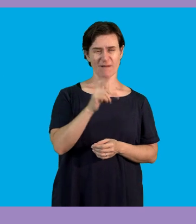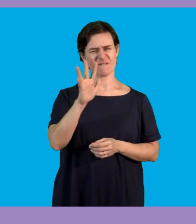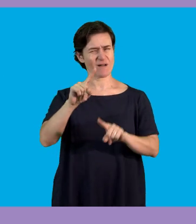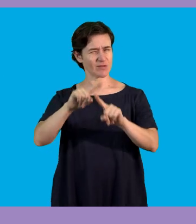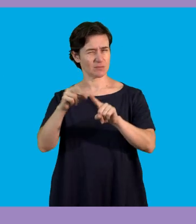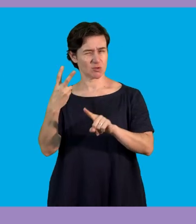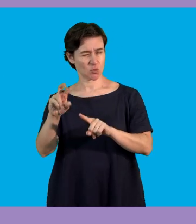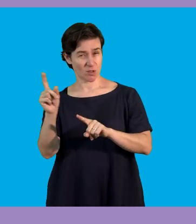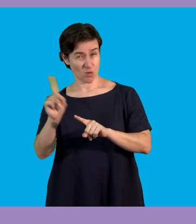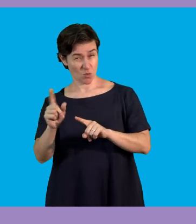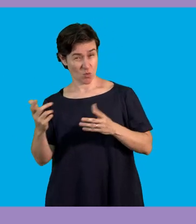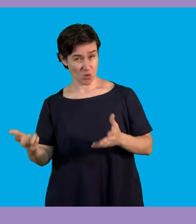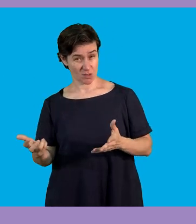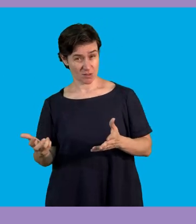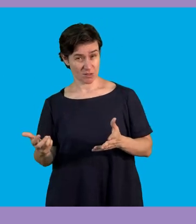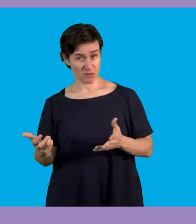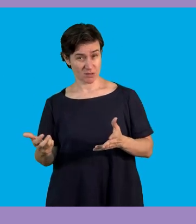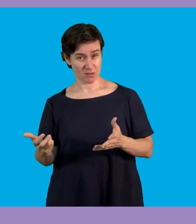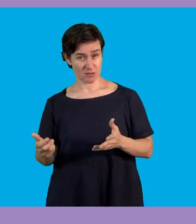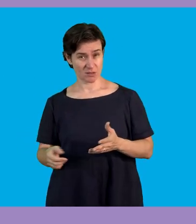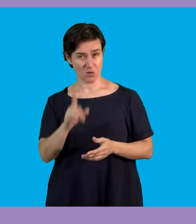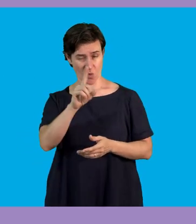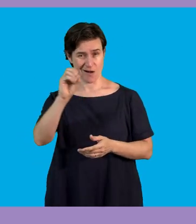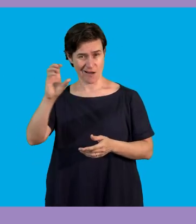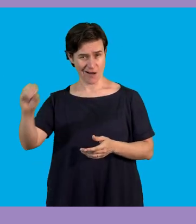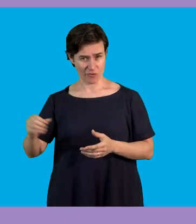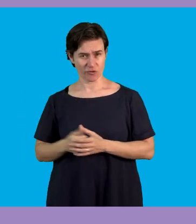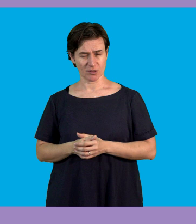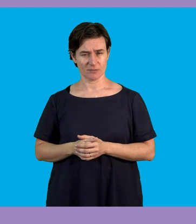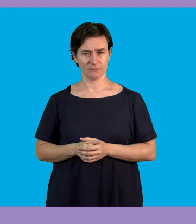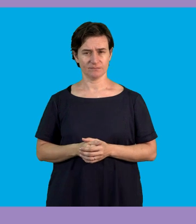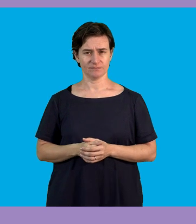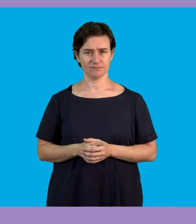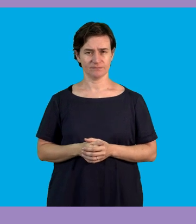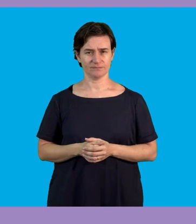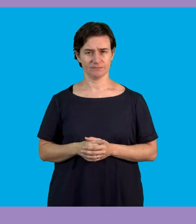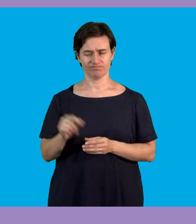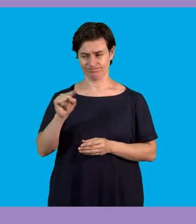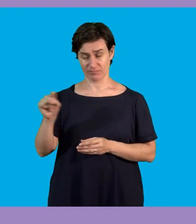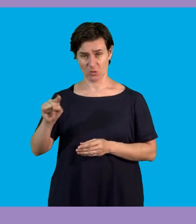25 times 20 is 100.